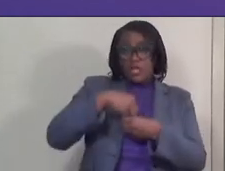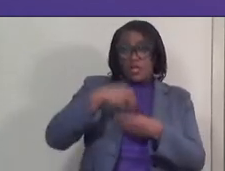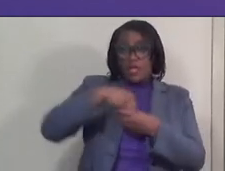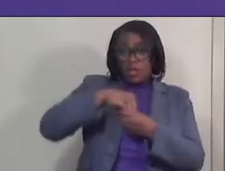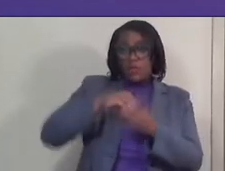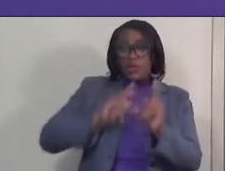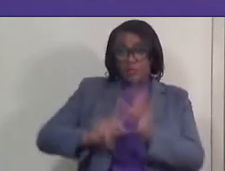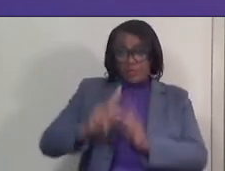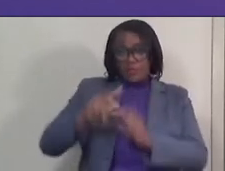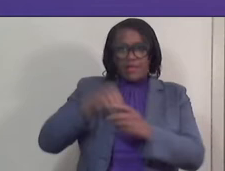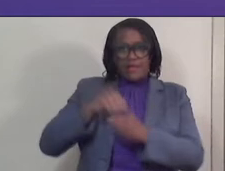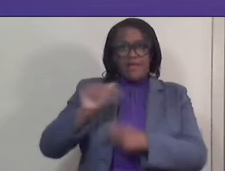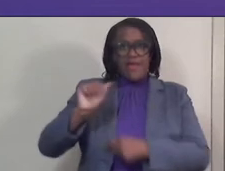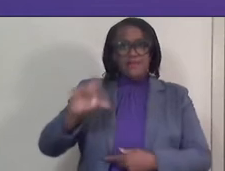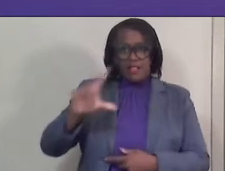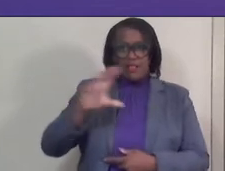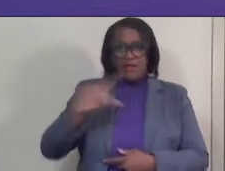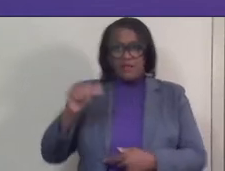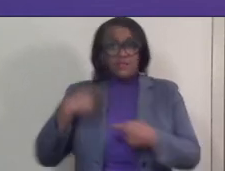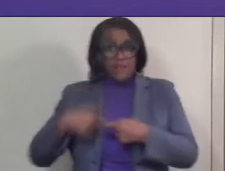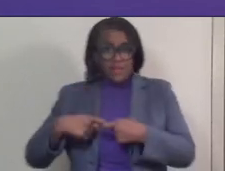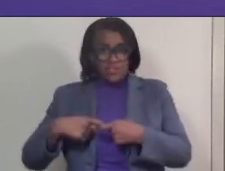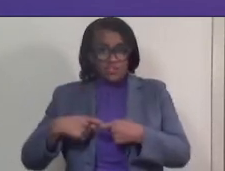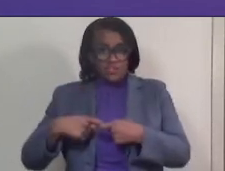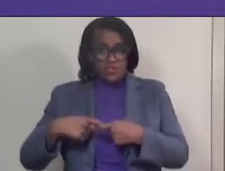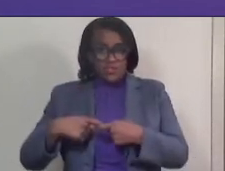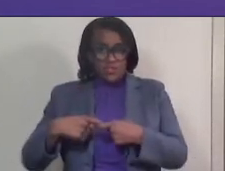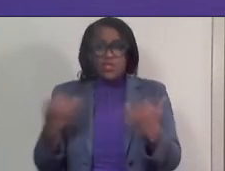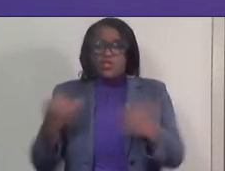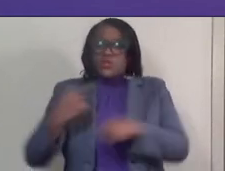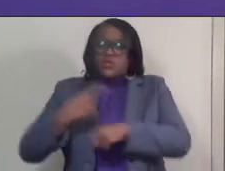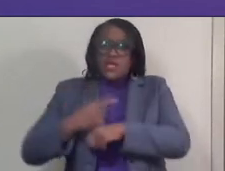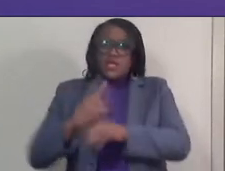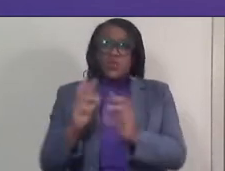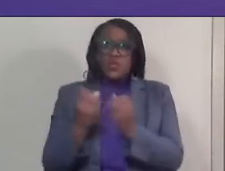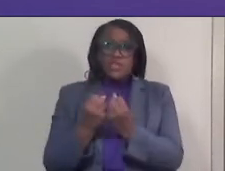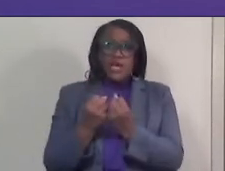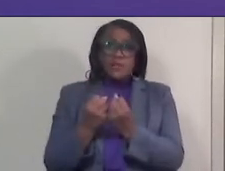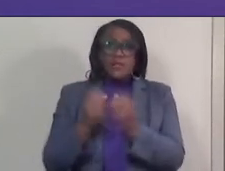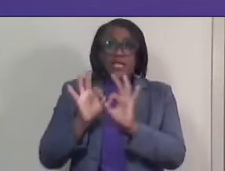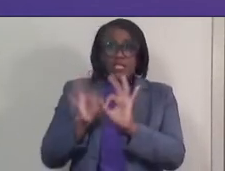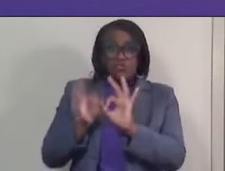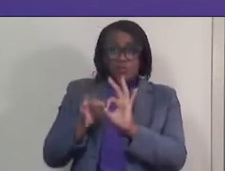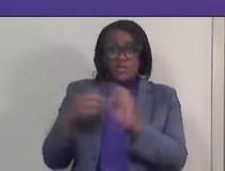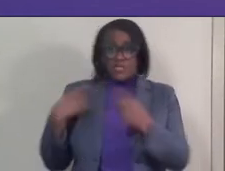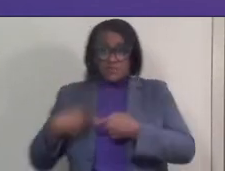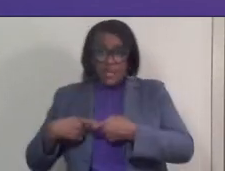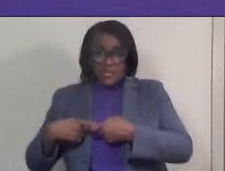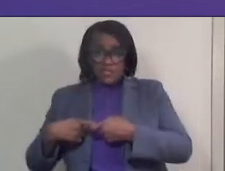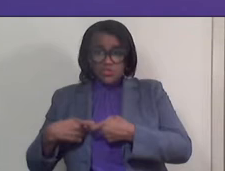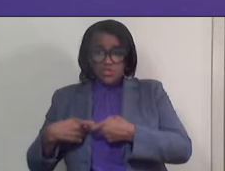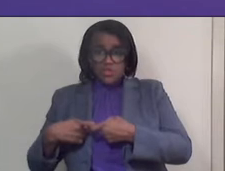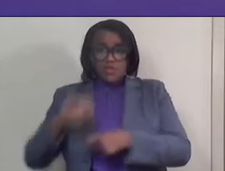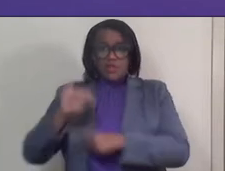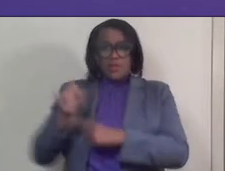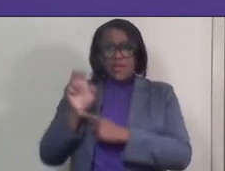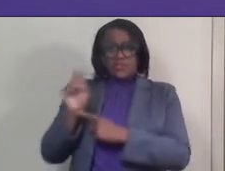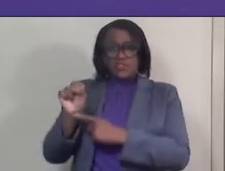tonight in ASL in Spanish. Today's workshop is being interpreted in Spanish by Jen